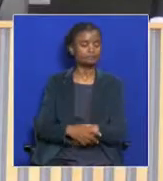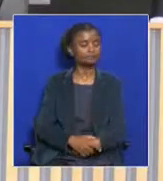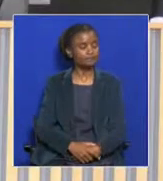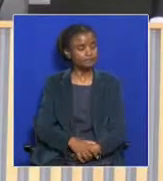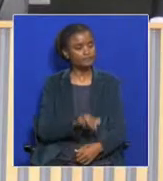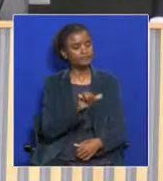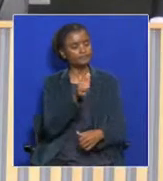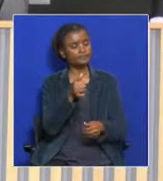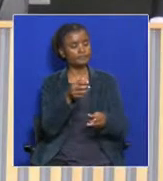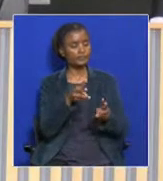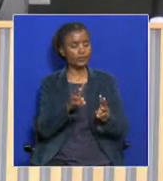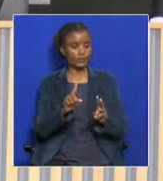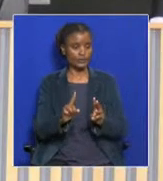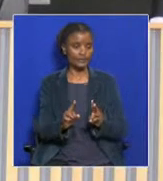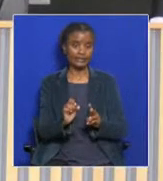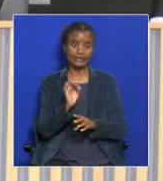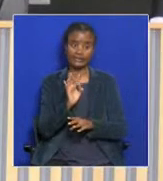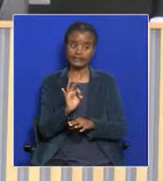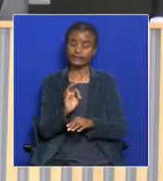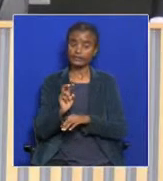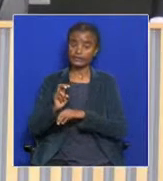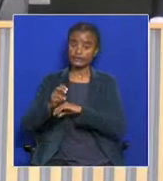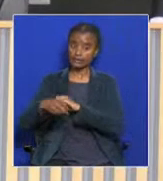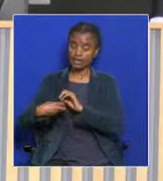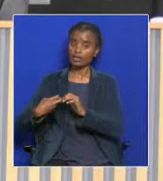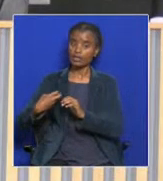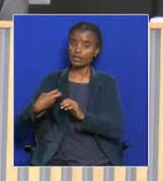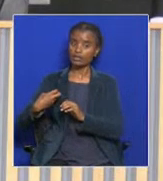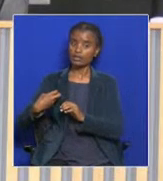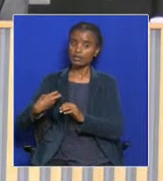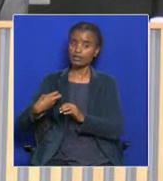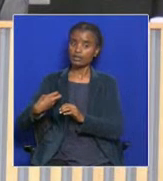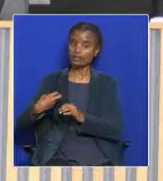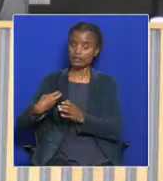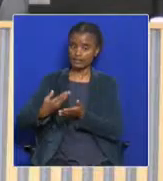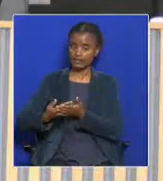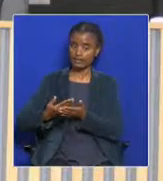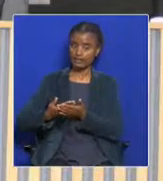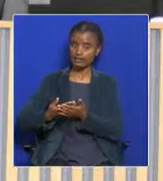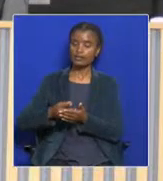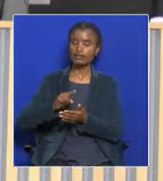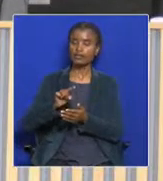worth stealing, then you need to know what quality is this product.